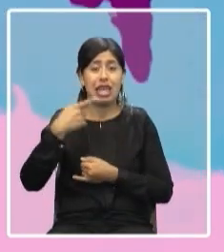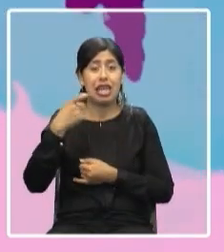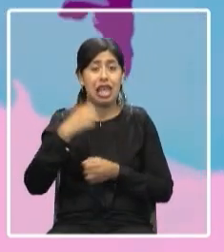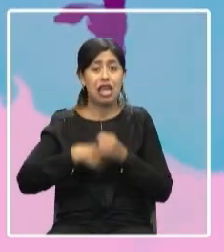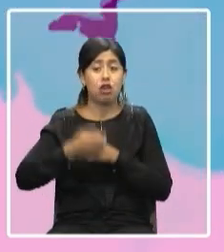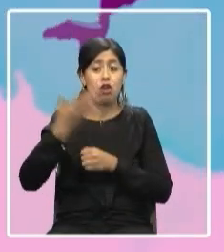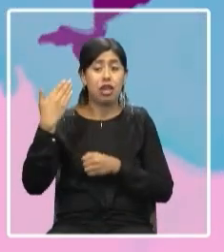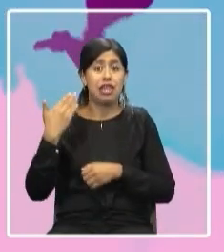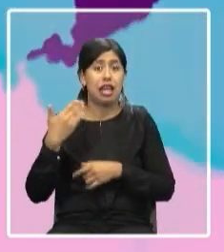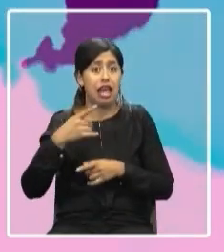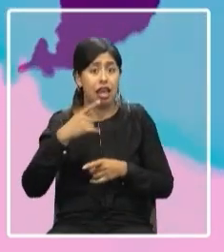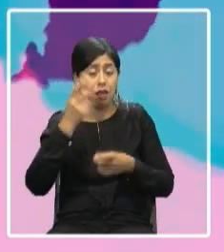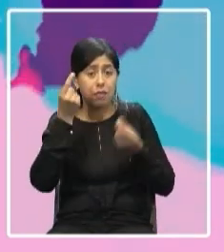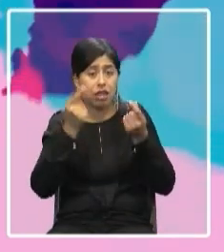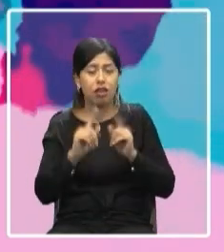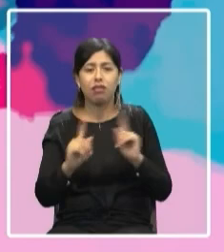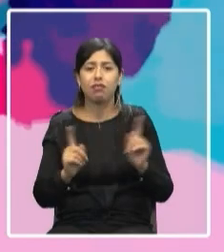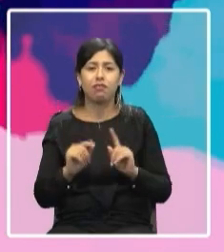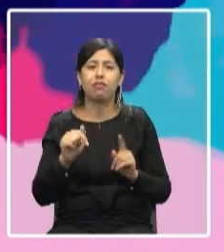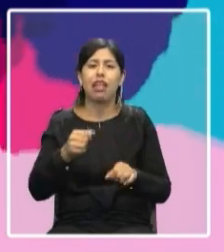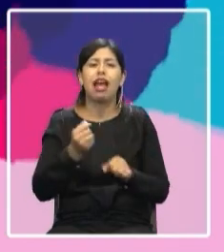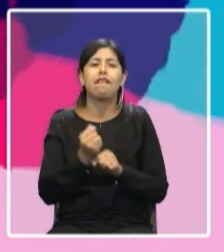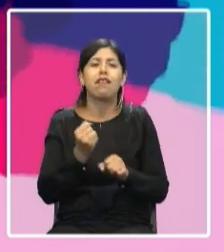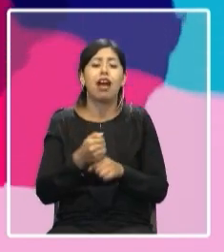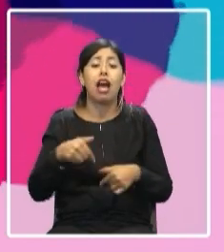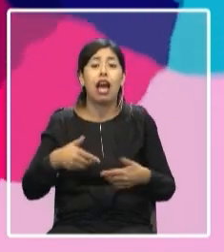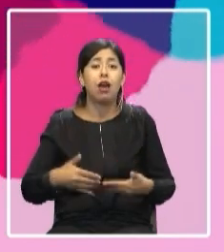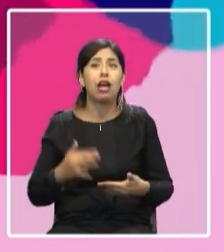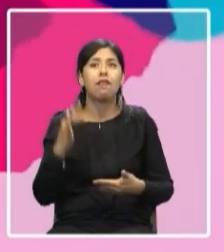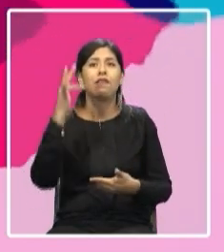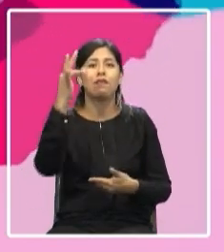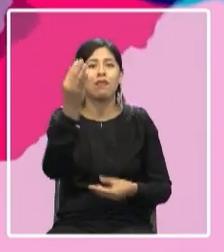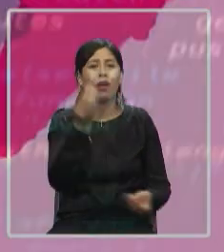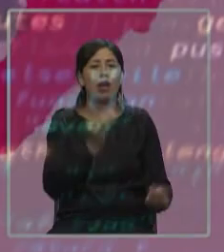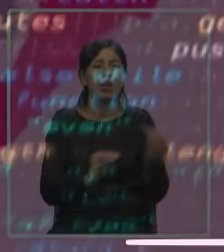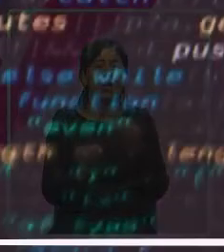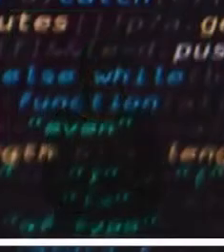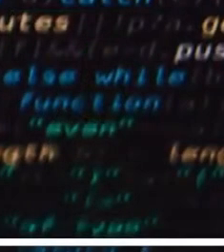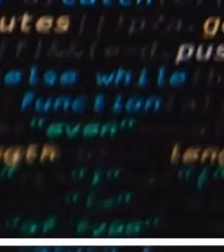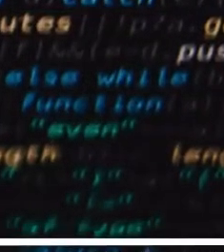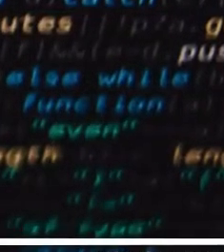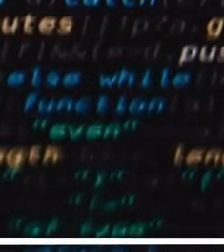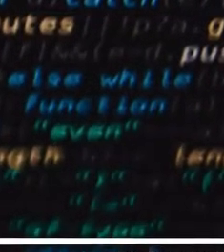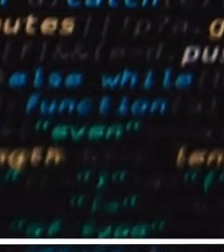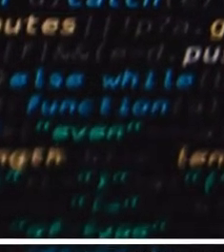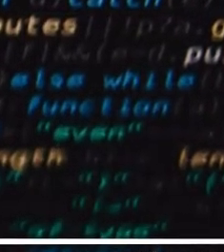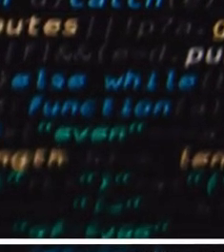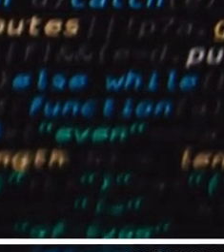want our children to inherit. Thank you very much.